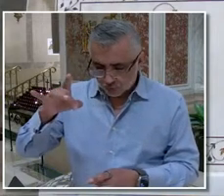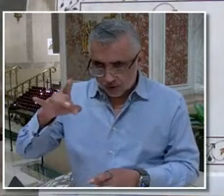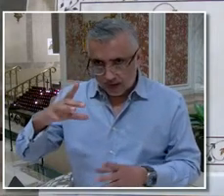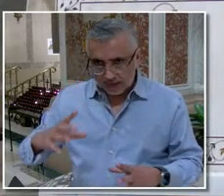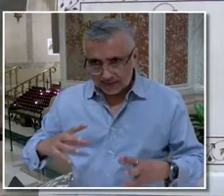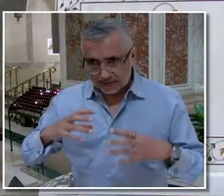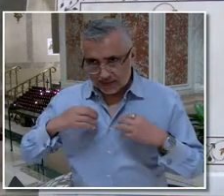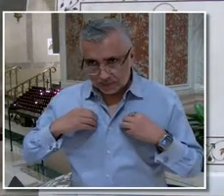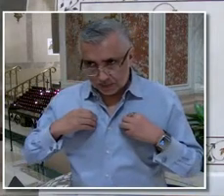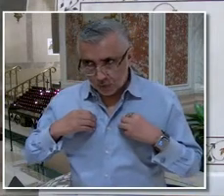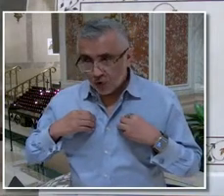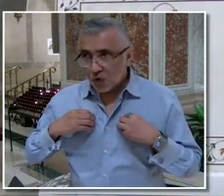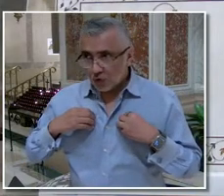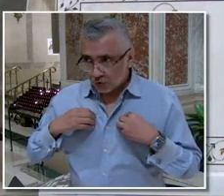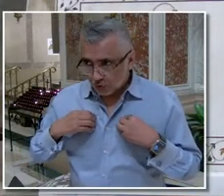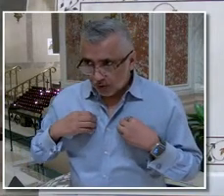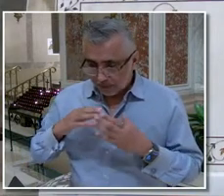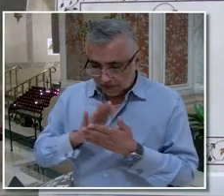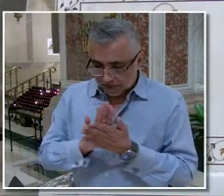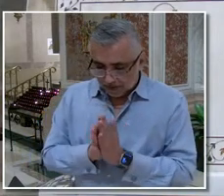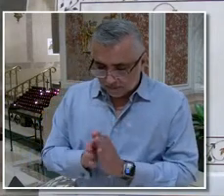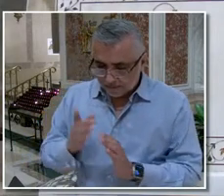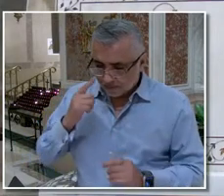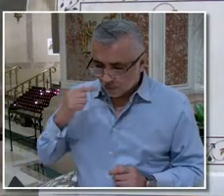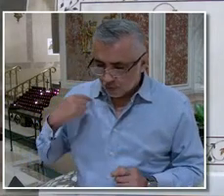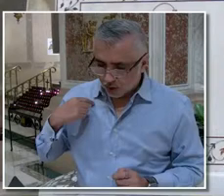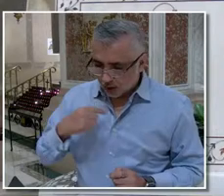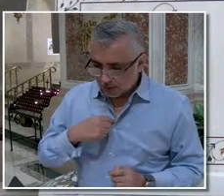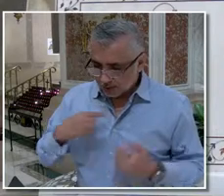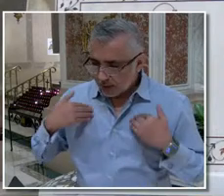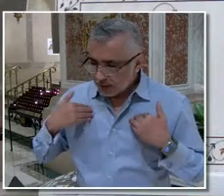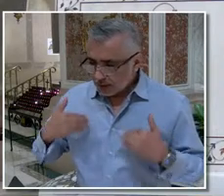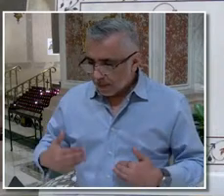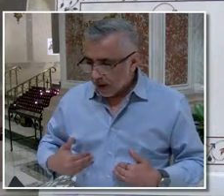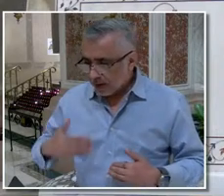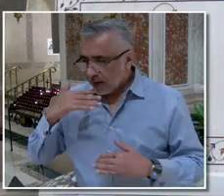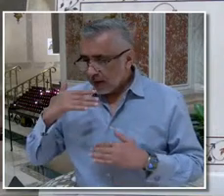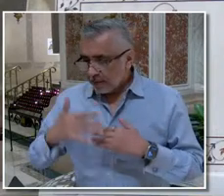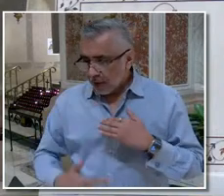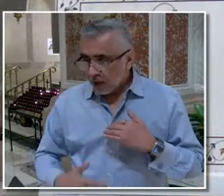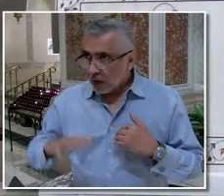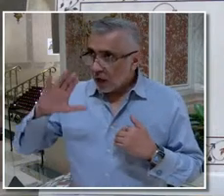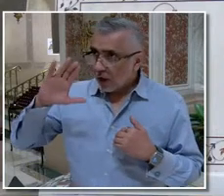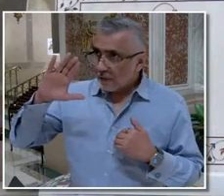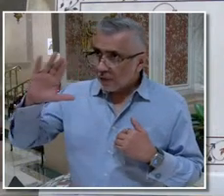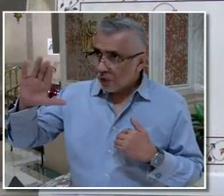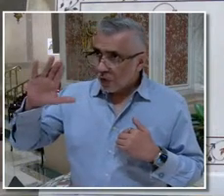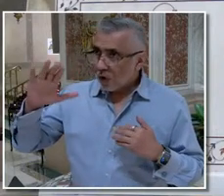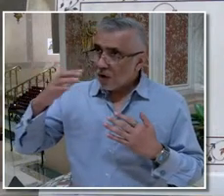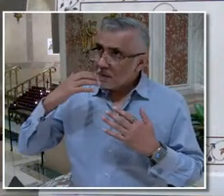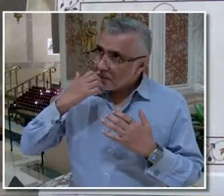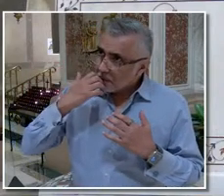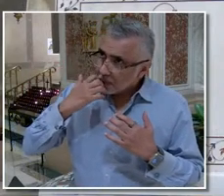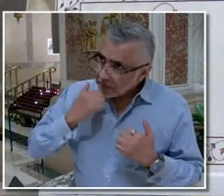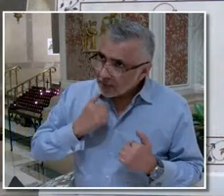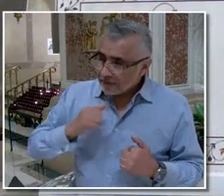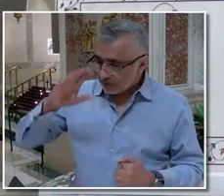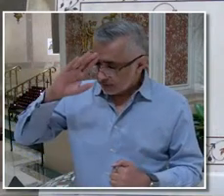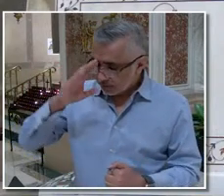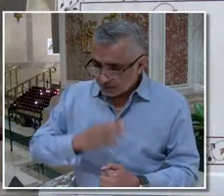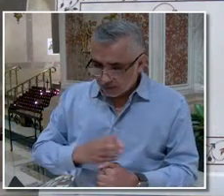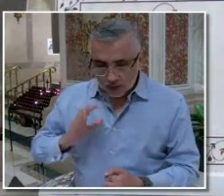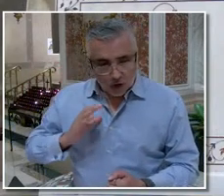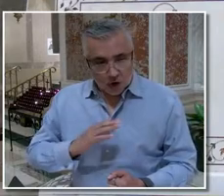acceptable, so that it may become for us the body and blood of your most beloved Son,